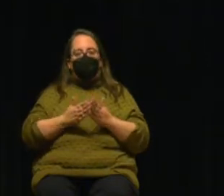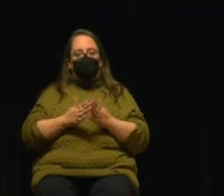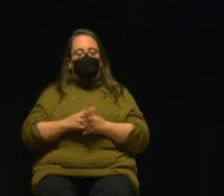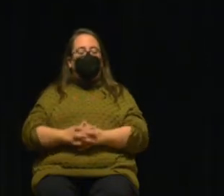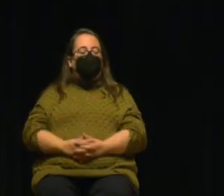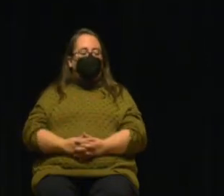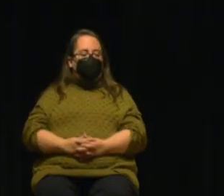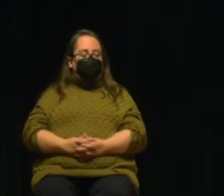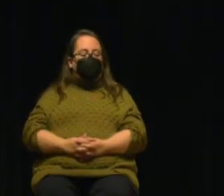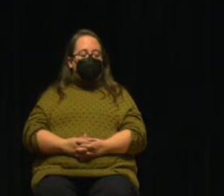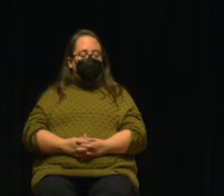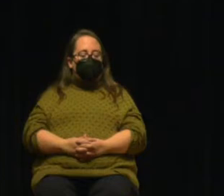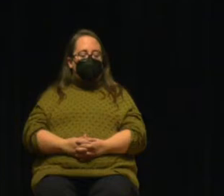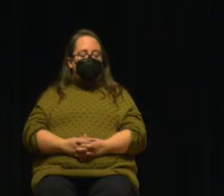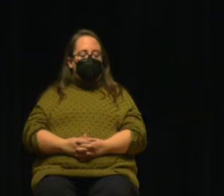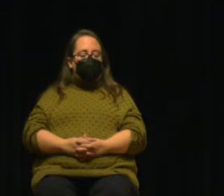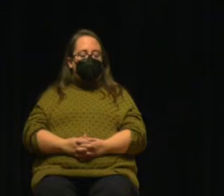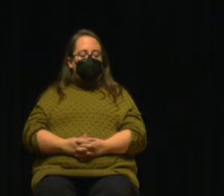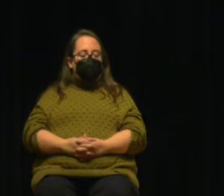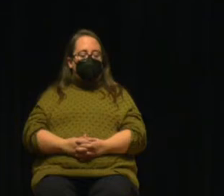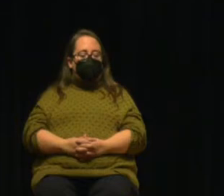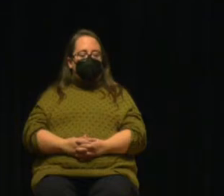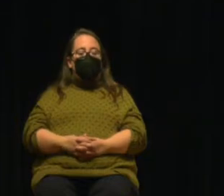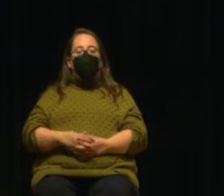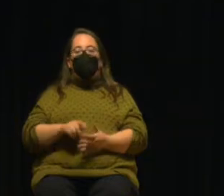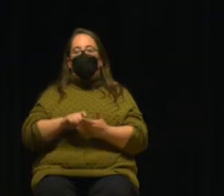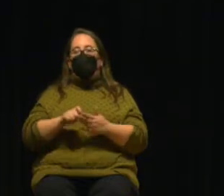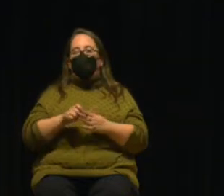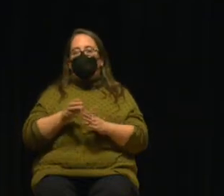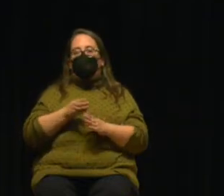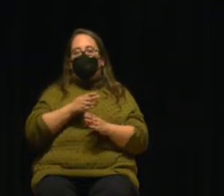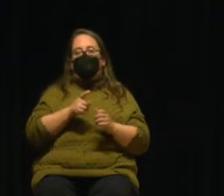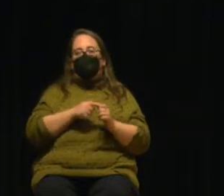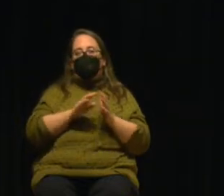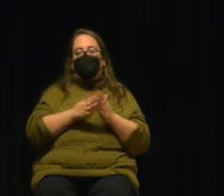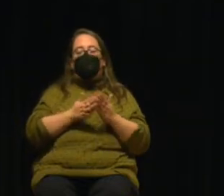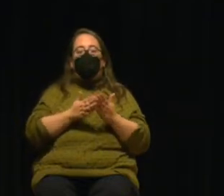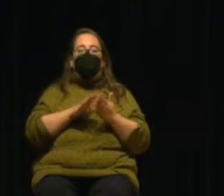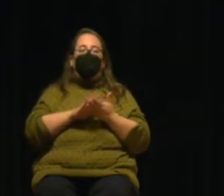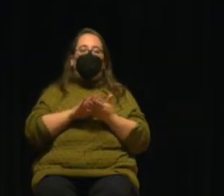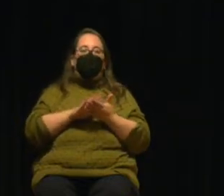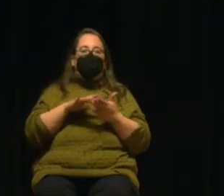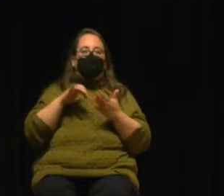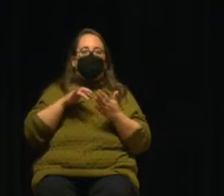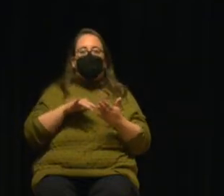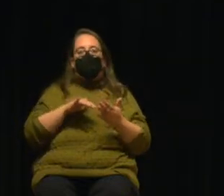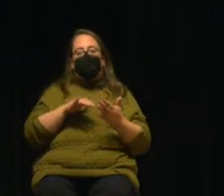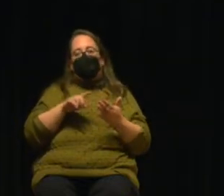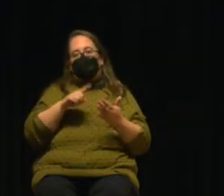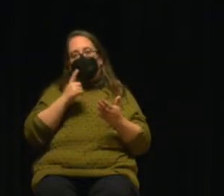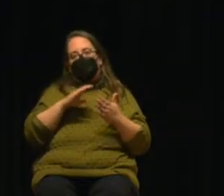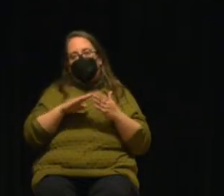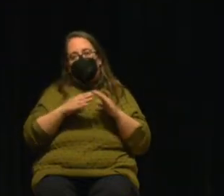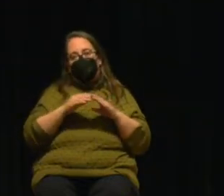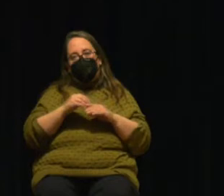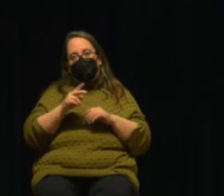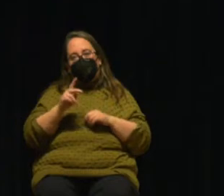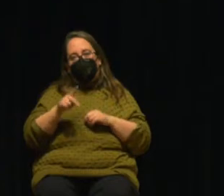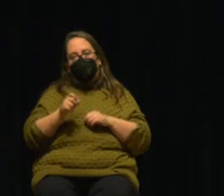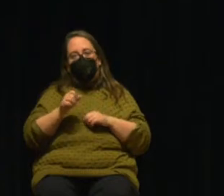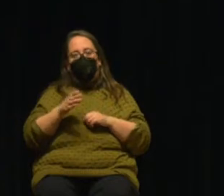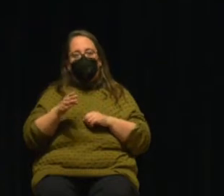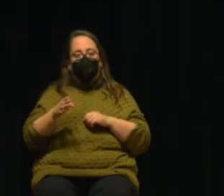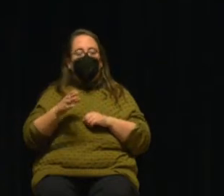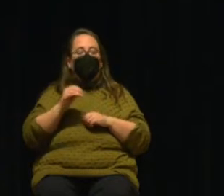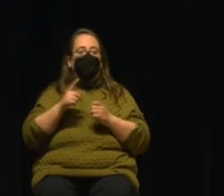So, I wrote an earlier book, which was a kind of academic study of Black communities in Philadelphia and Baltimore